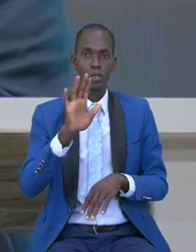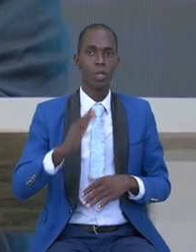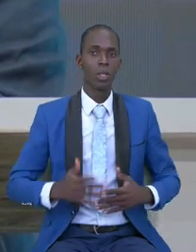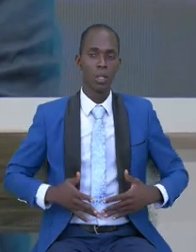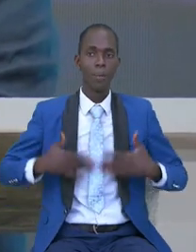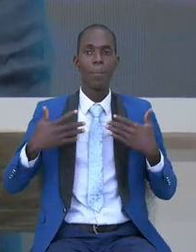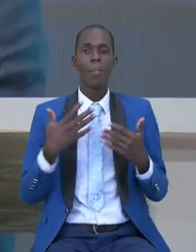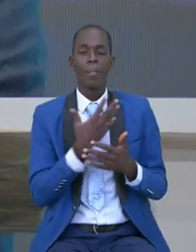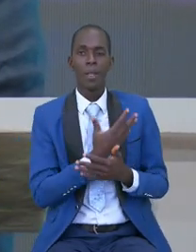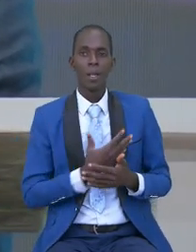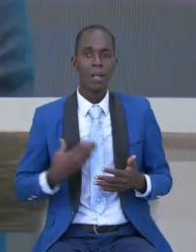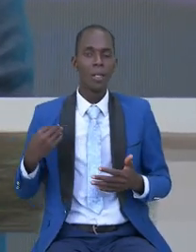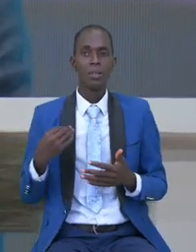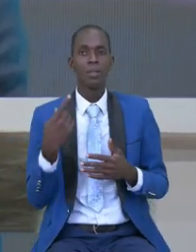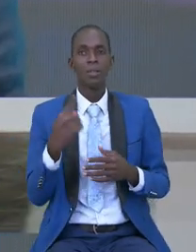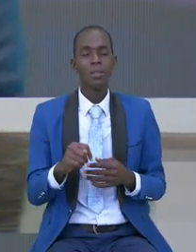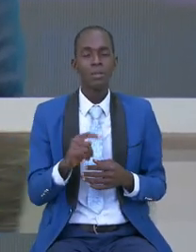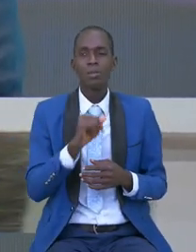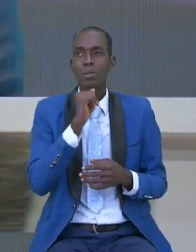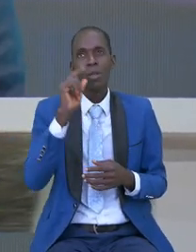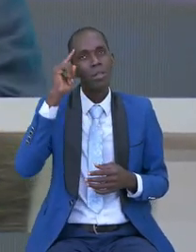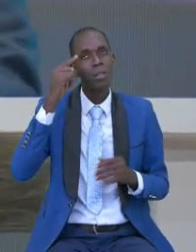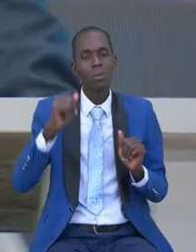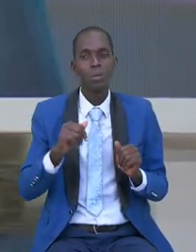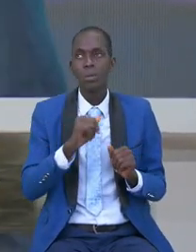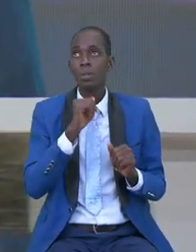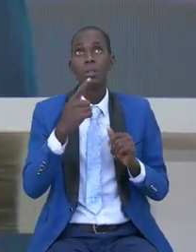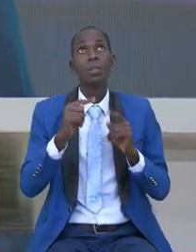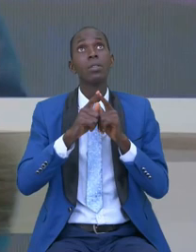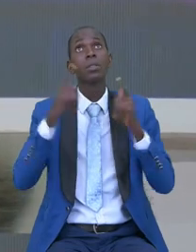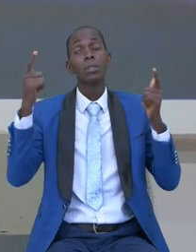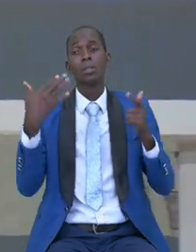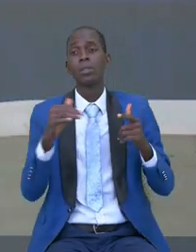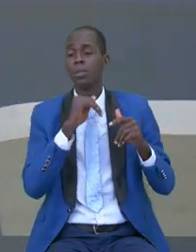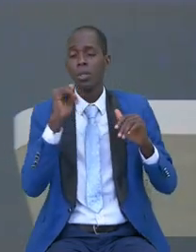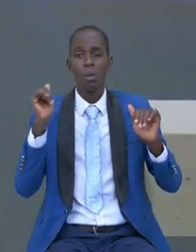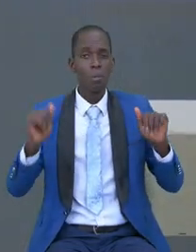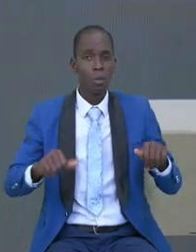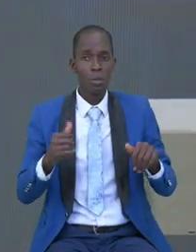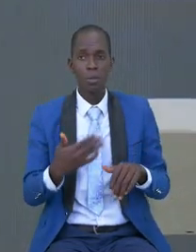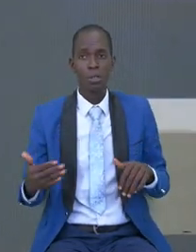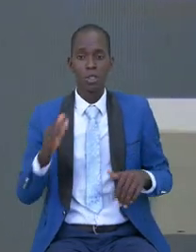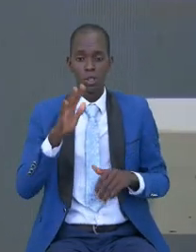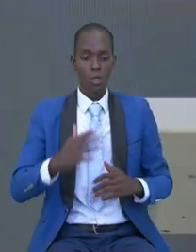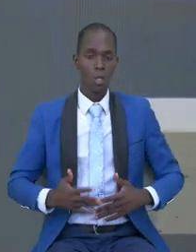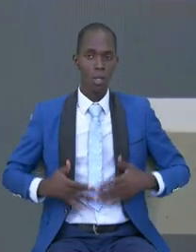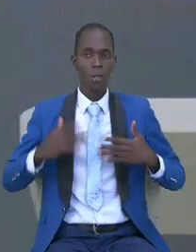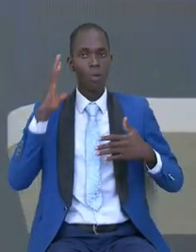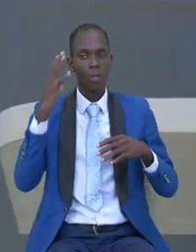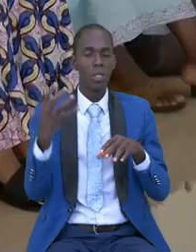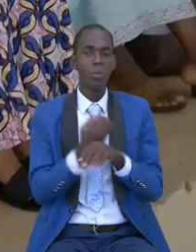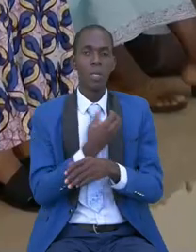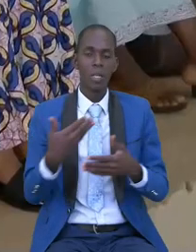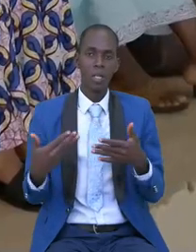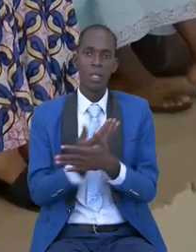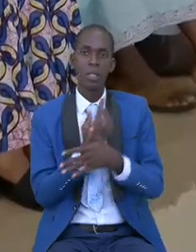the unthinkable, the incredible, the impossible, your life will take a new height.